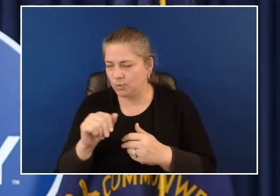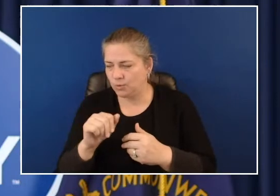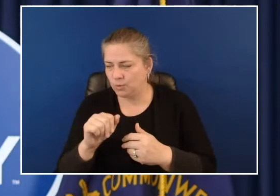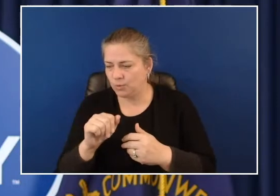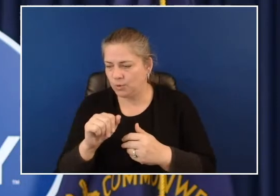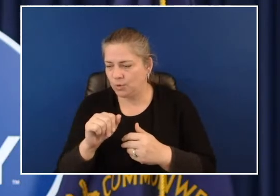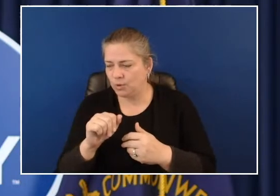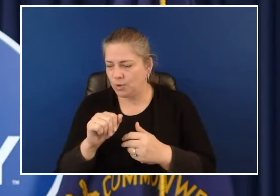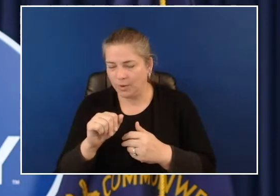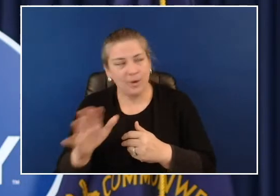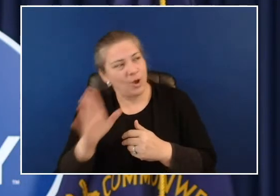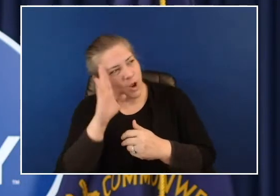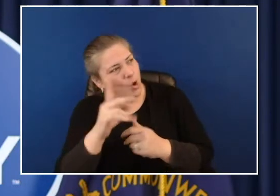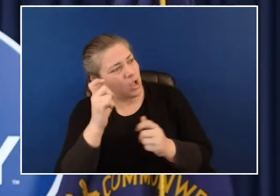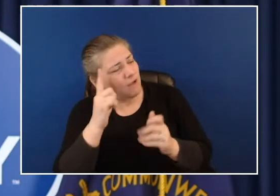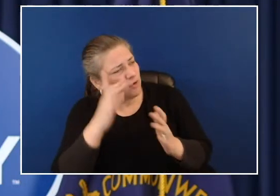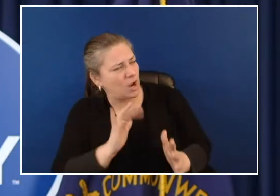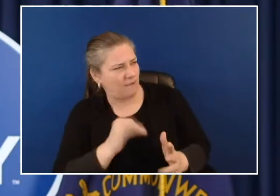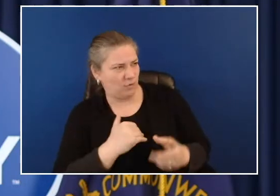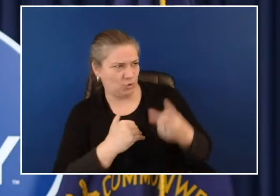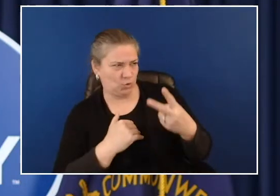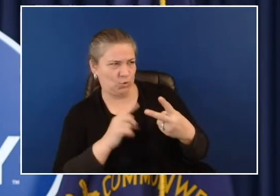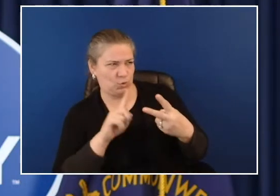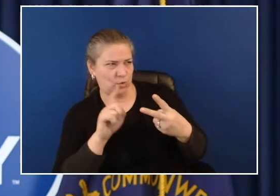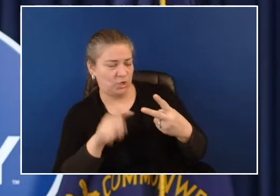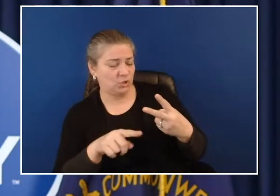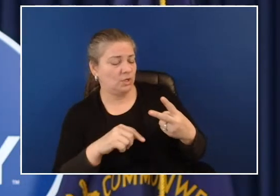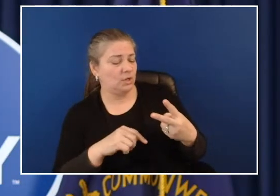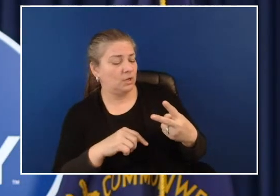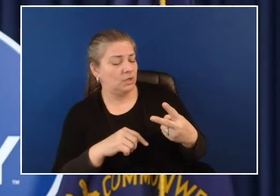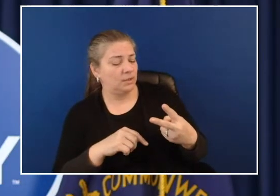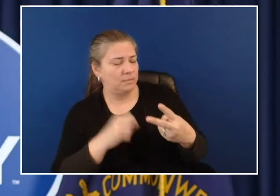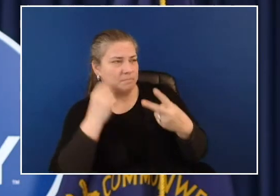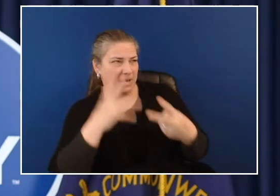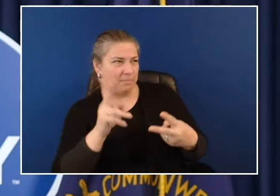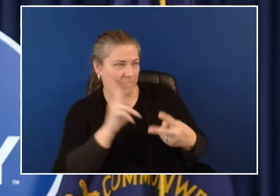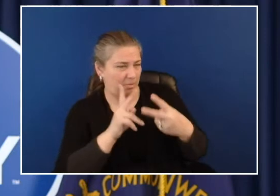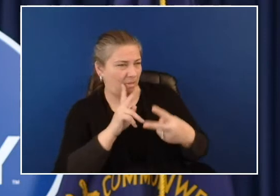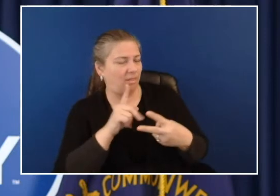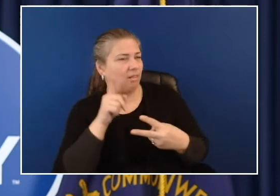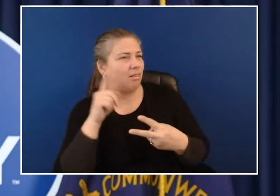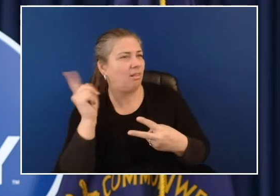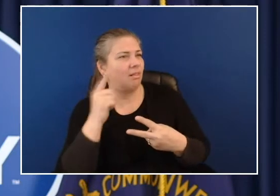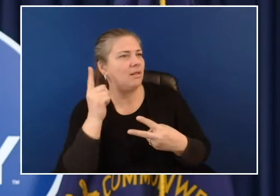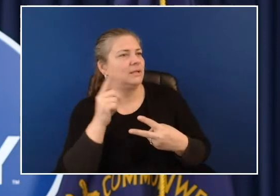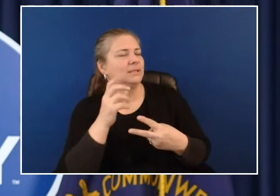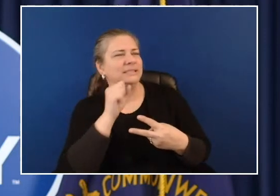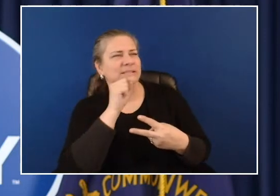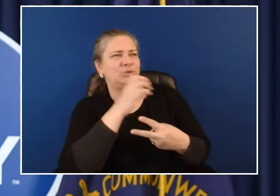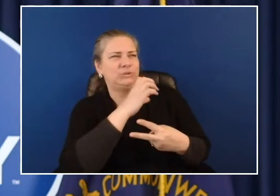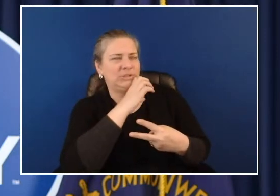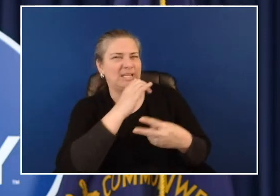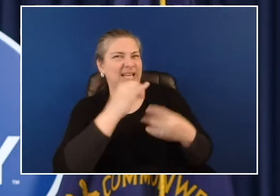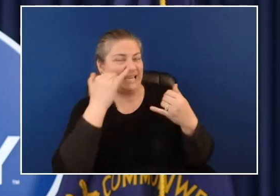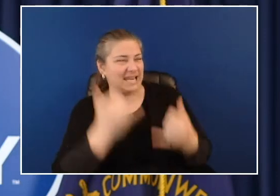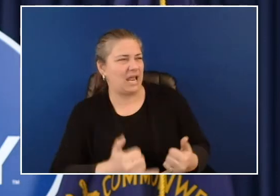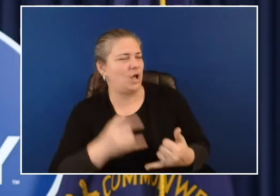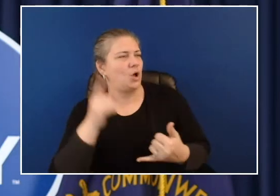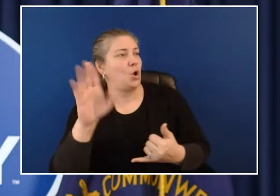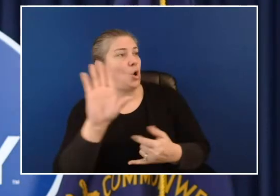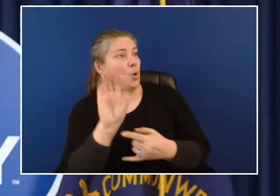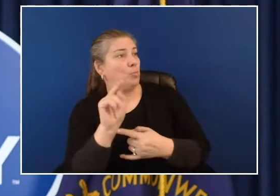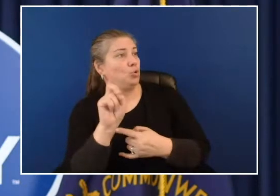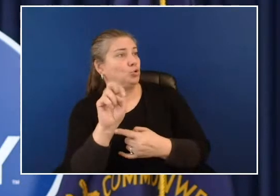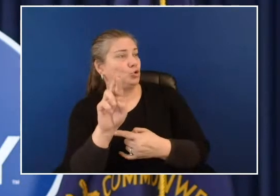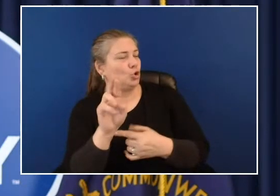Hi, Governor. I have 2 questions. Lots of people, particularly seniors, have reached a point where their boosters are starting to wear